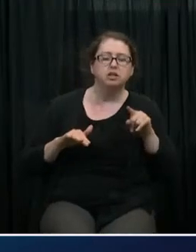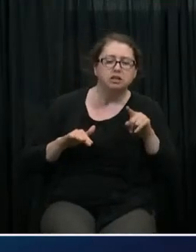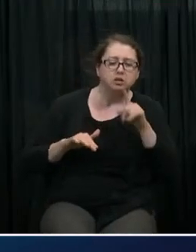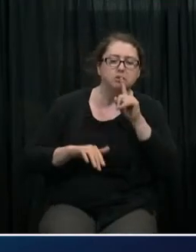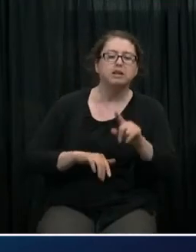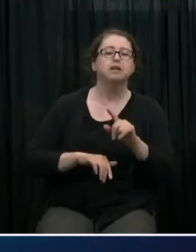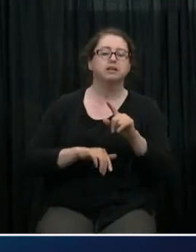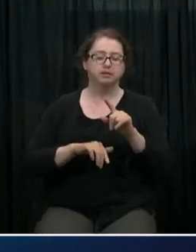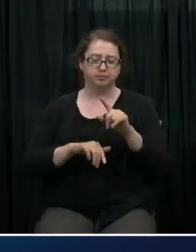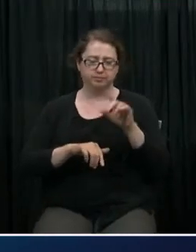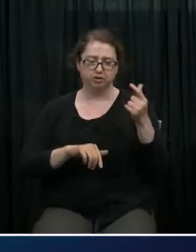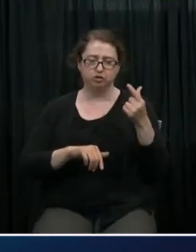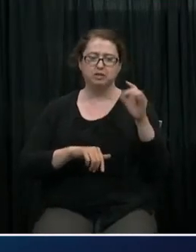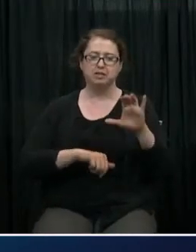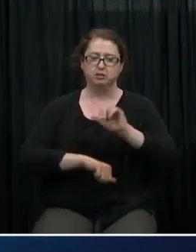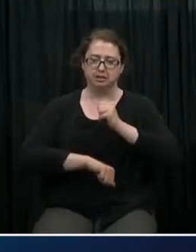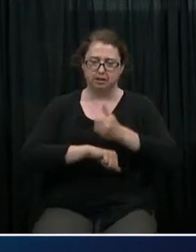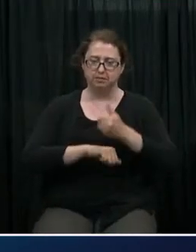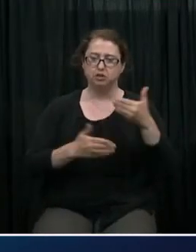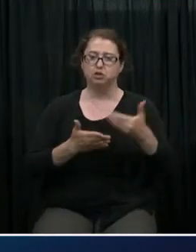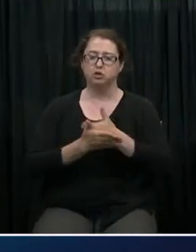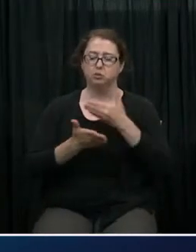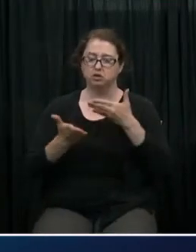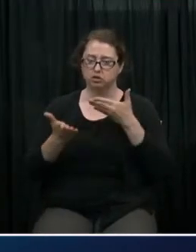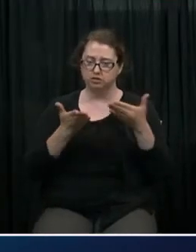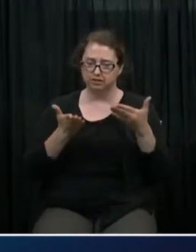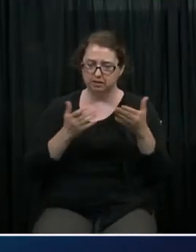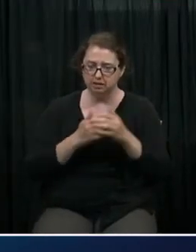a totally new service or